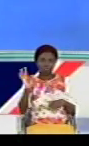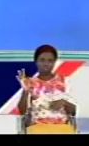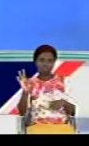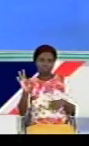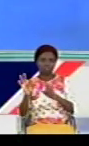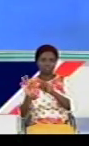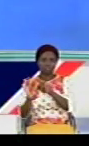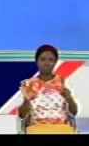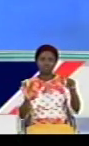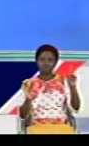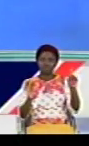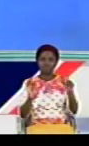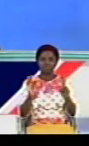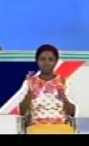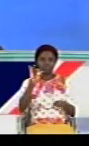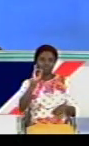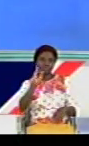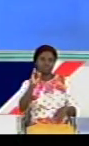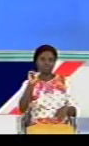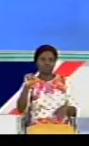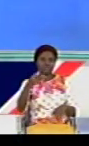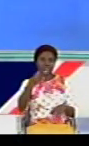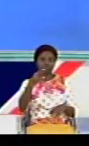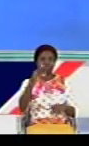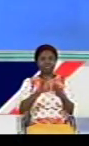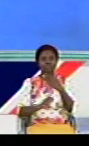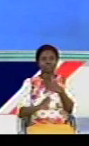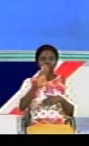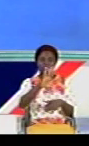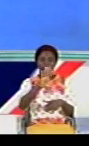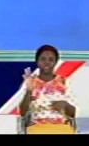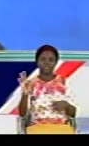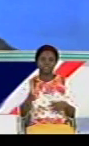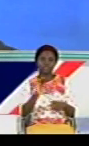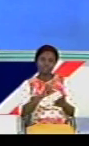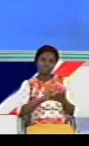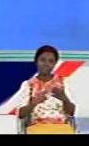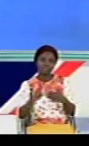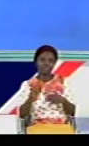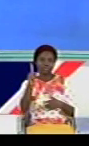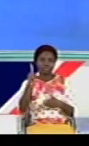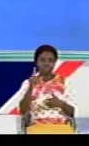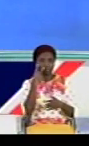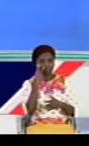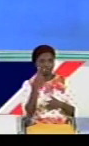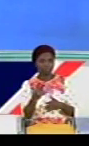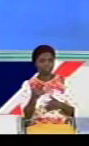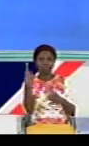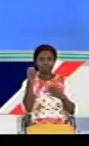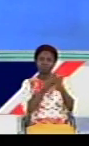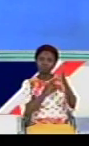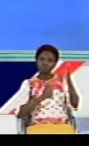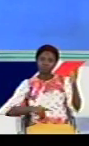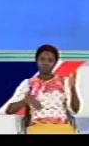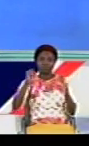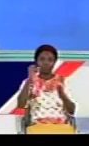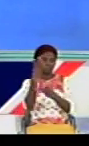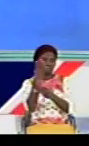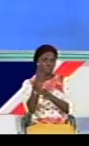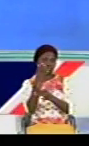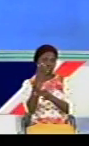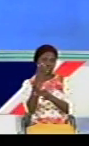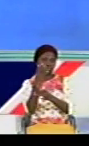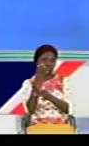Isaiah chapter 59, verse 1. Behold, the Lord's hand, the same thing,